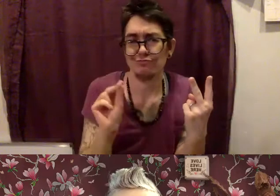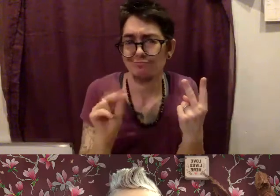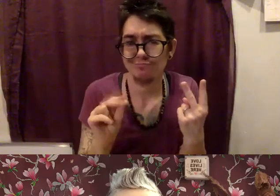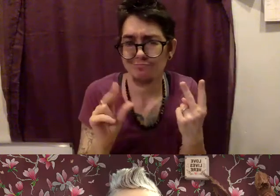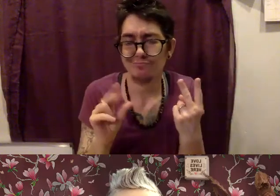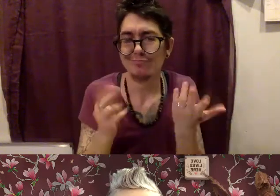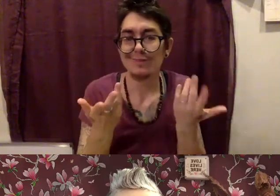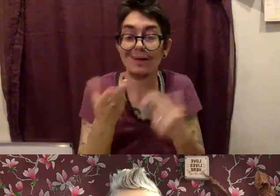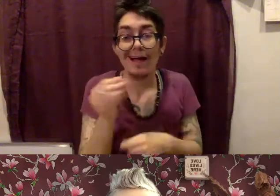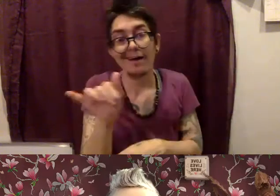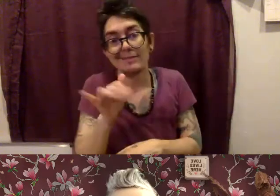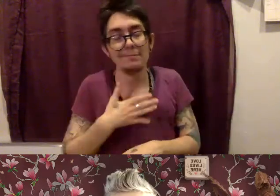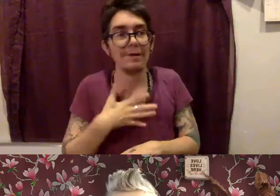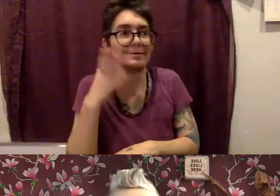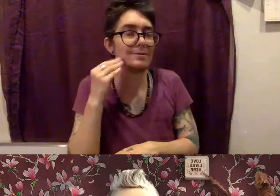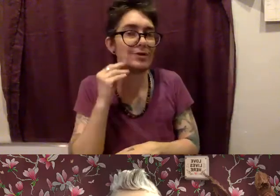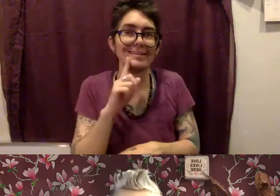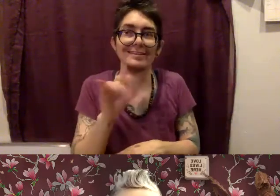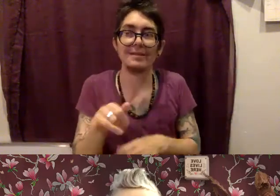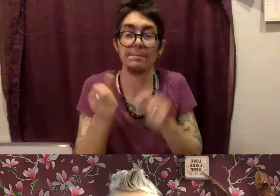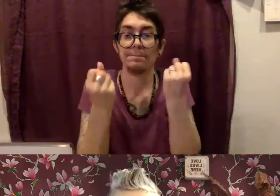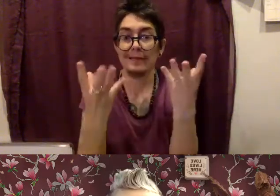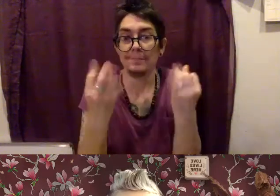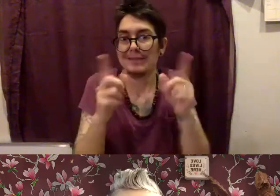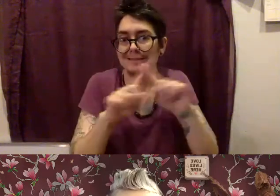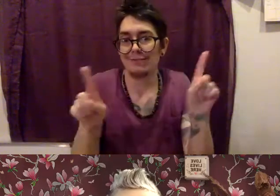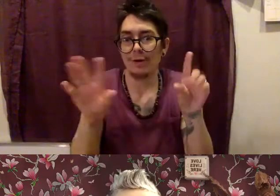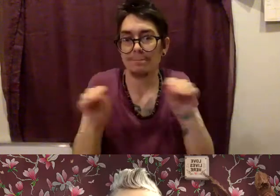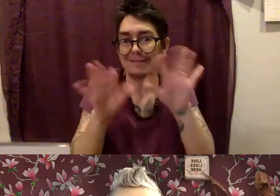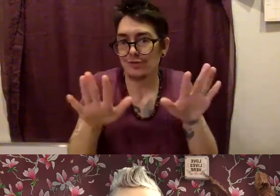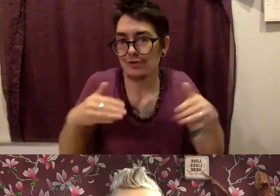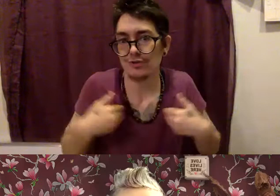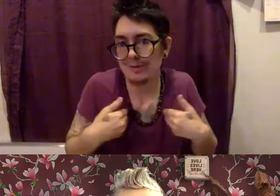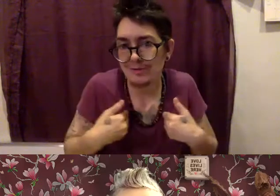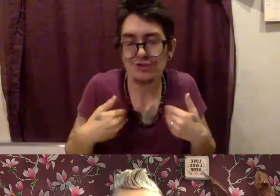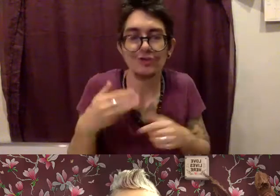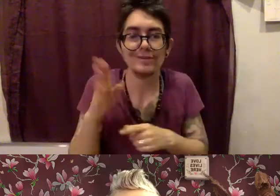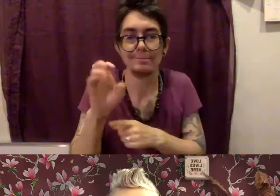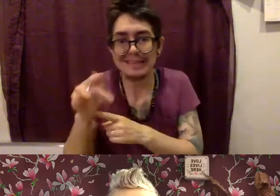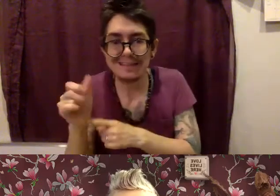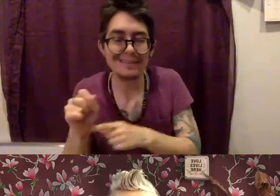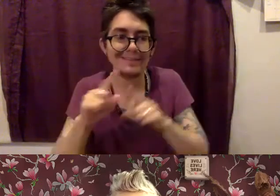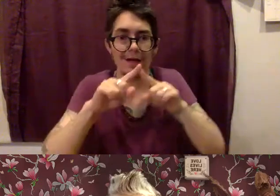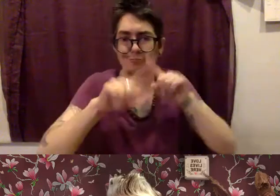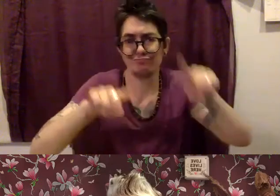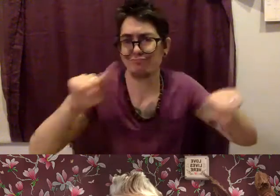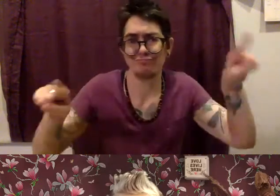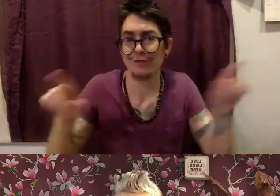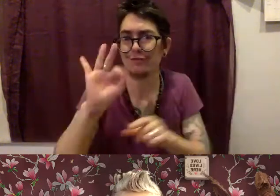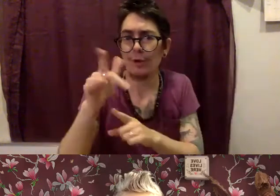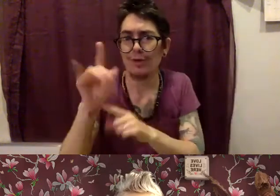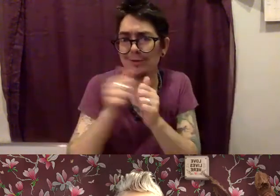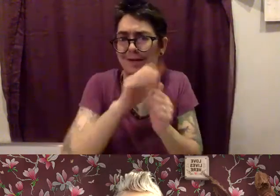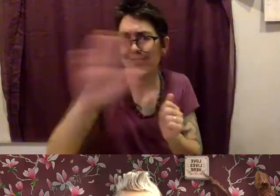2 options or 2 gender options. My experience is, there's so many